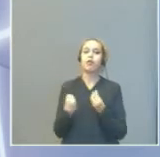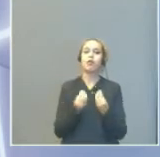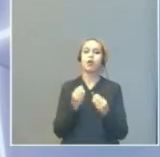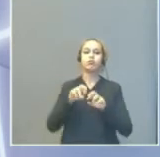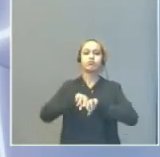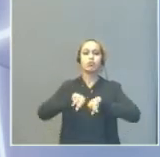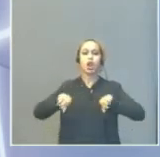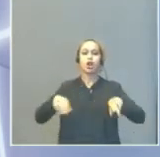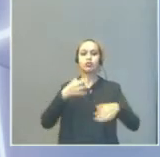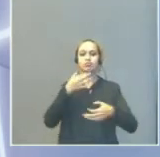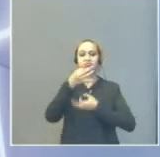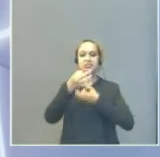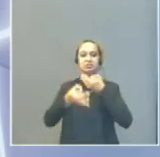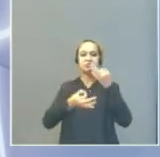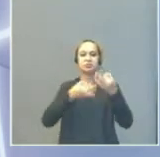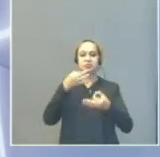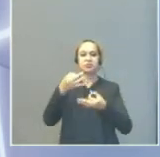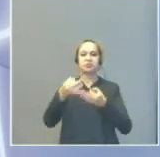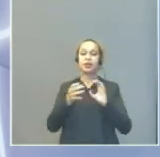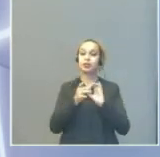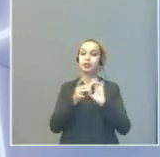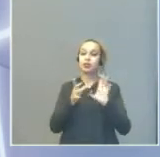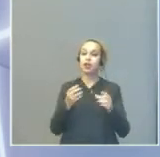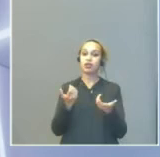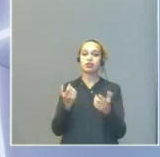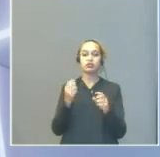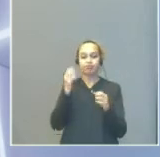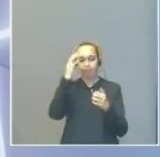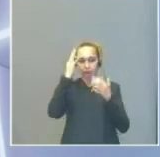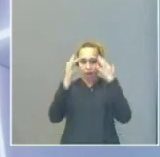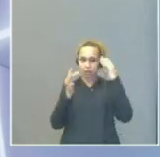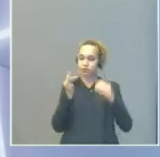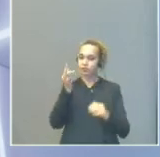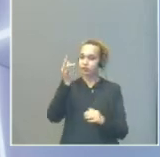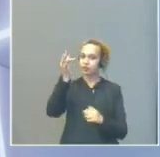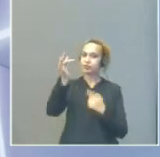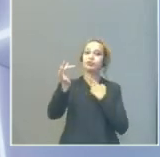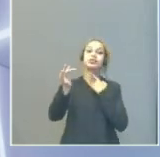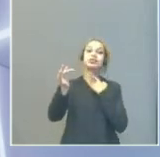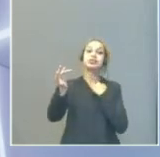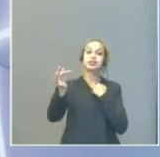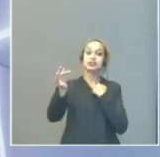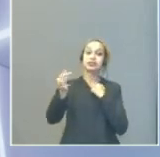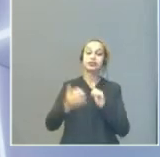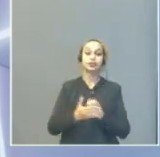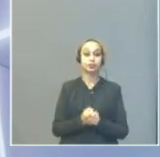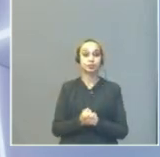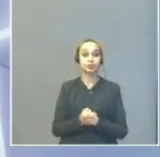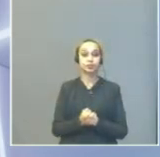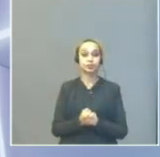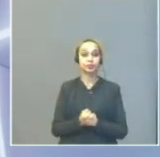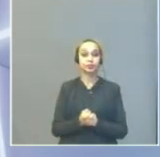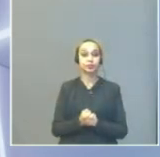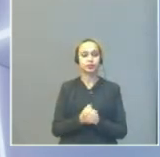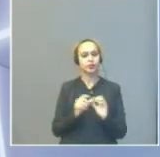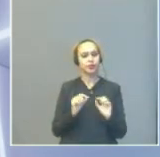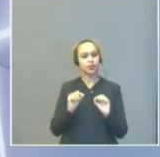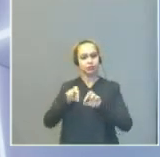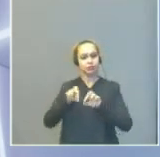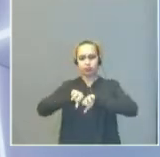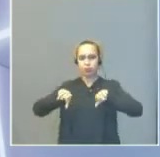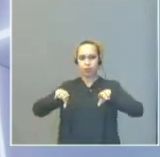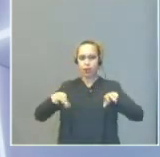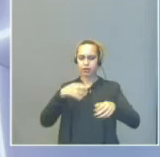us to build desirable futures? How does the diversity of views allow us to